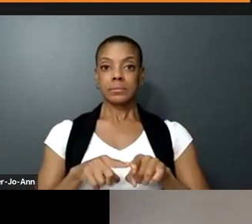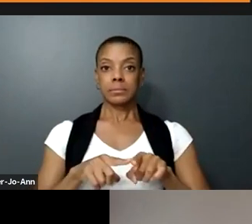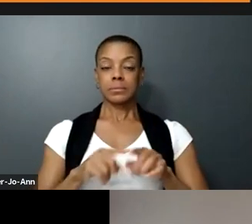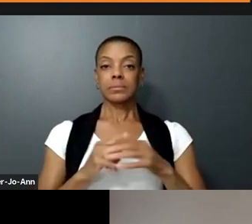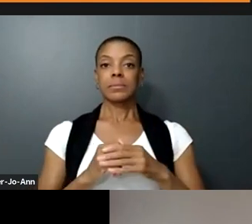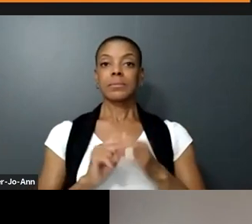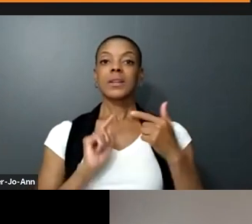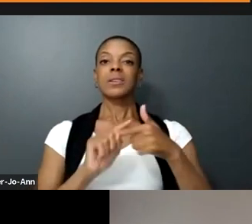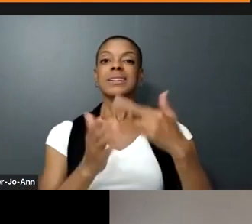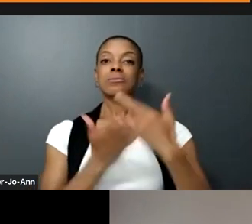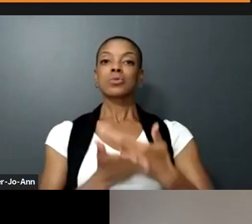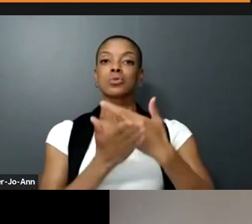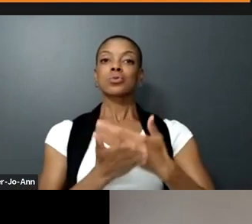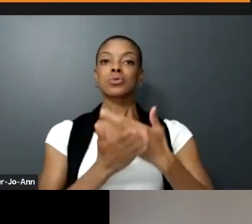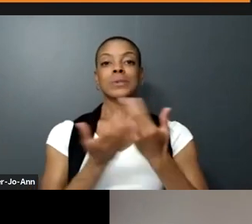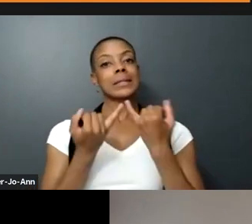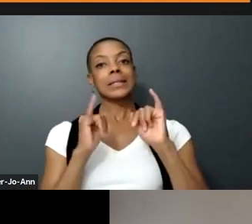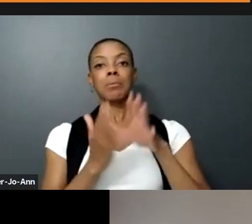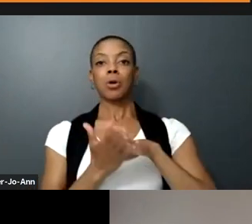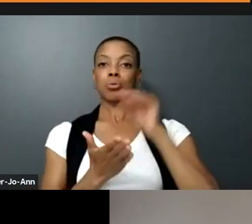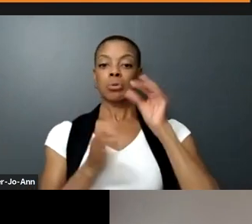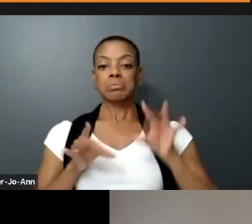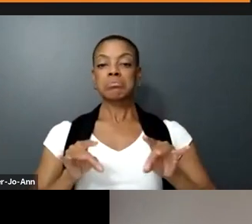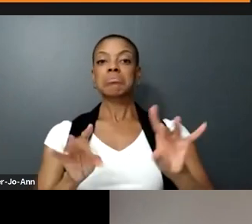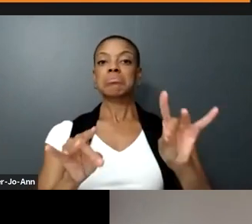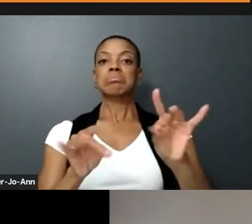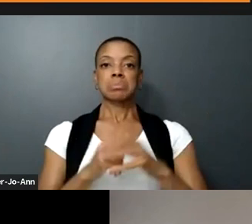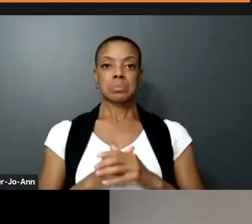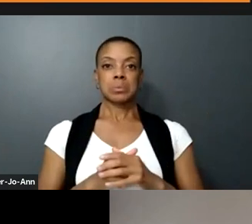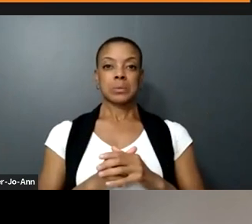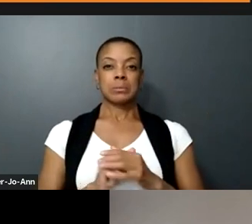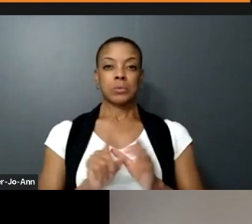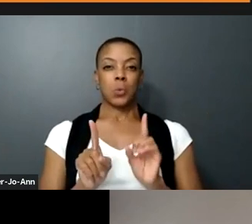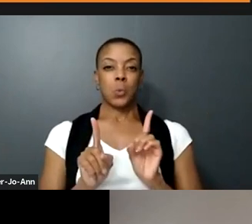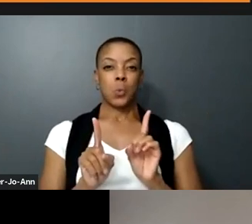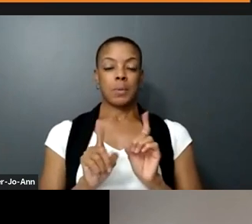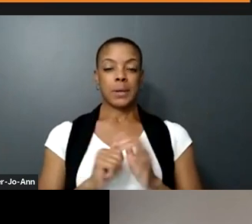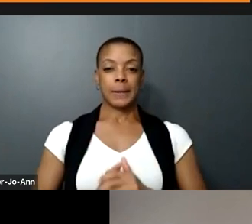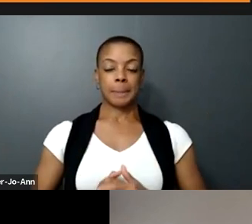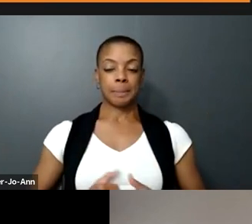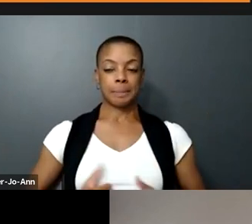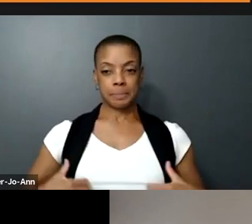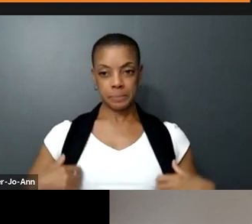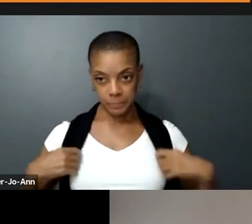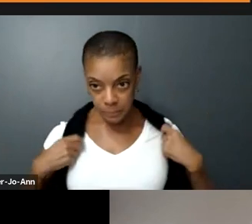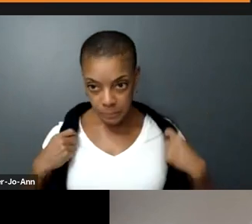different resources for independent learning beyond today. So just bear with me. I'm going to do that now.